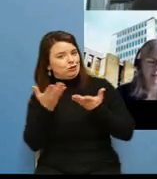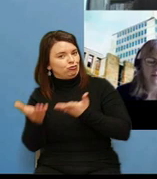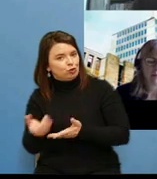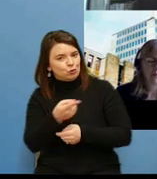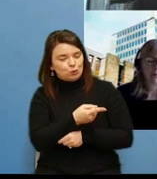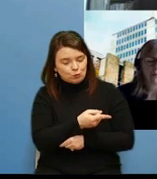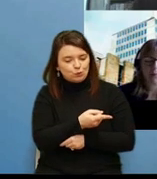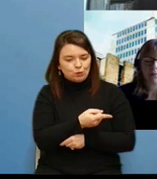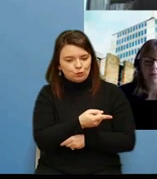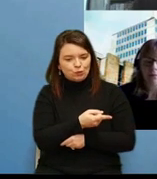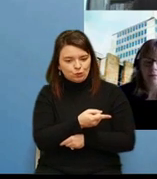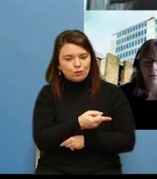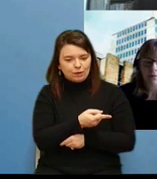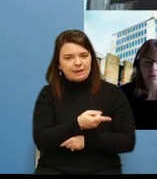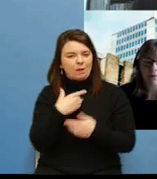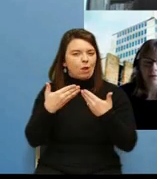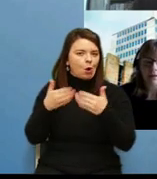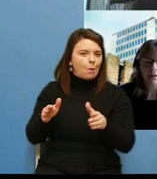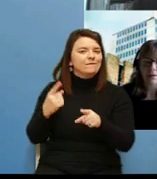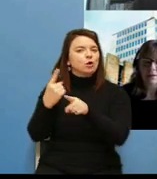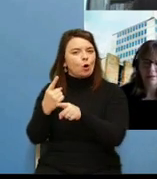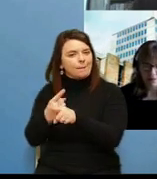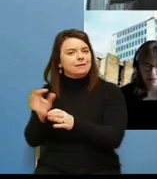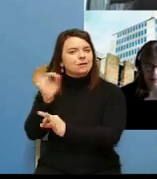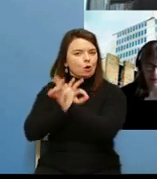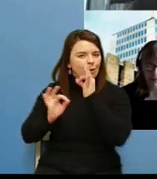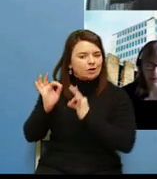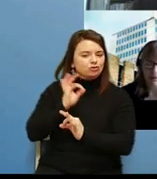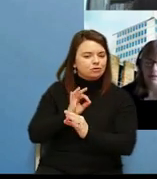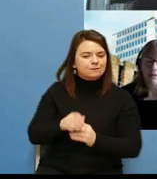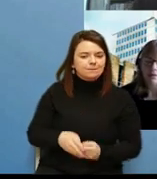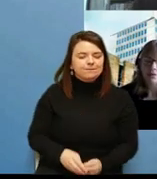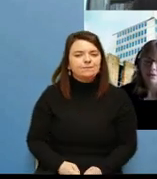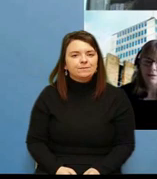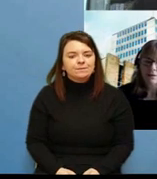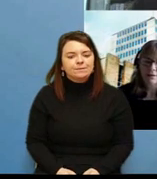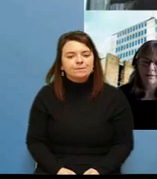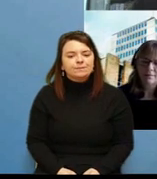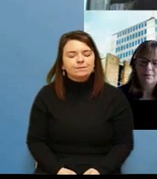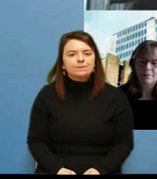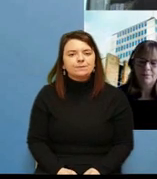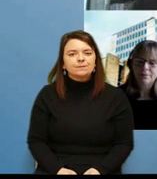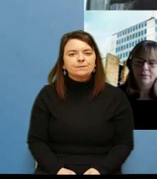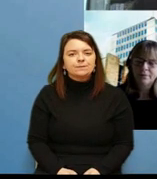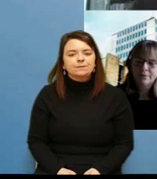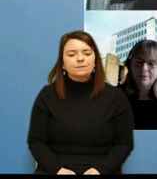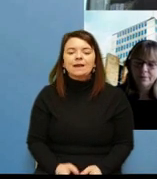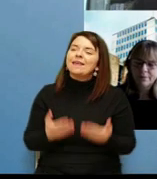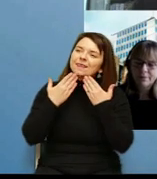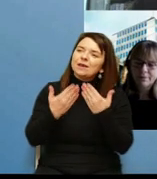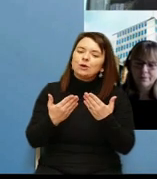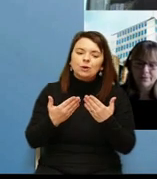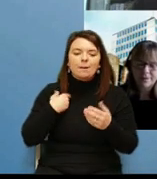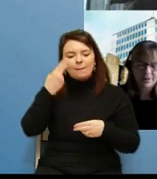I'll leave it to you to introduce, and then we'll open it up for comments and insights you're keen to get from the